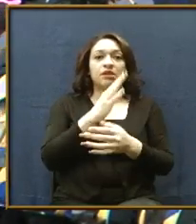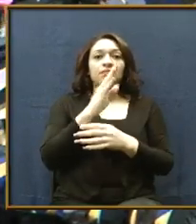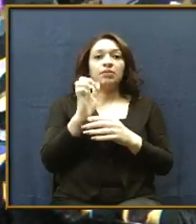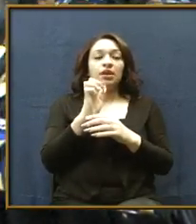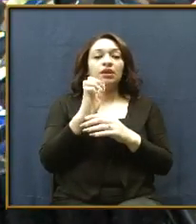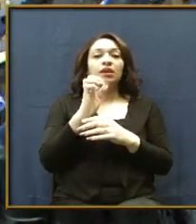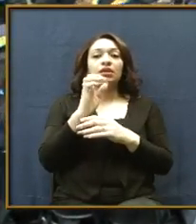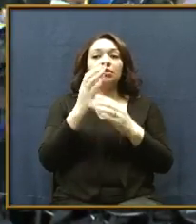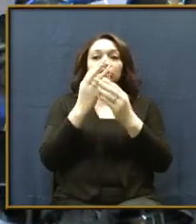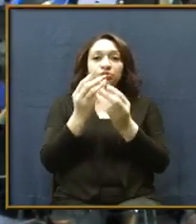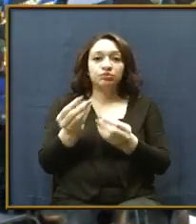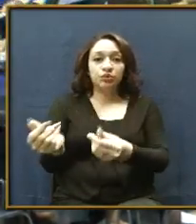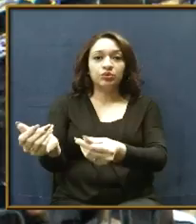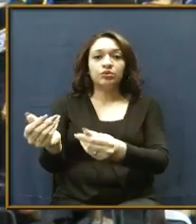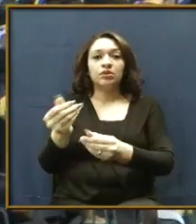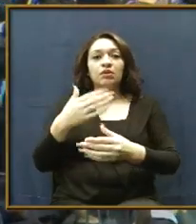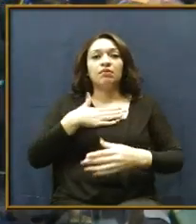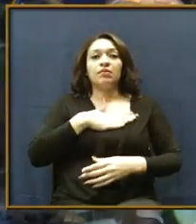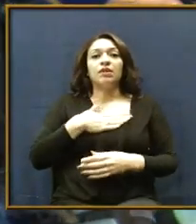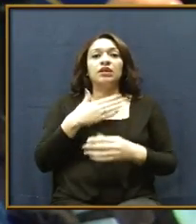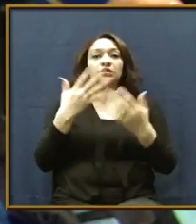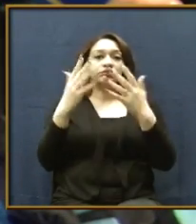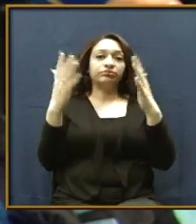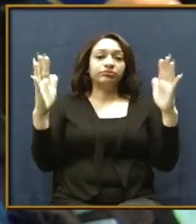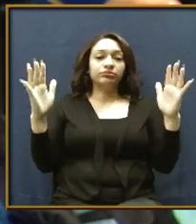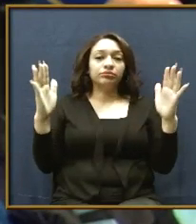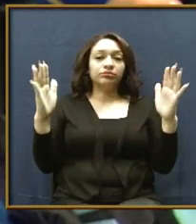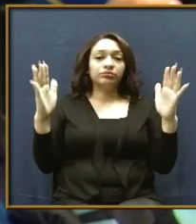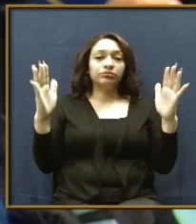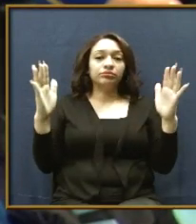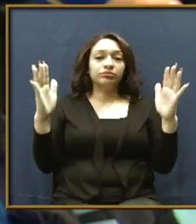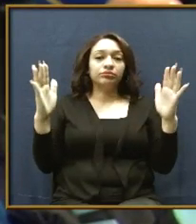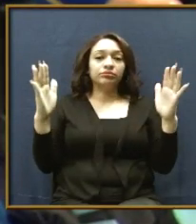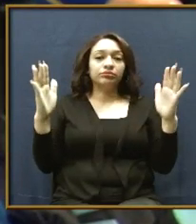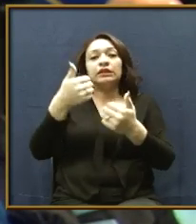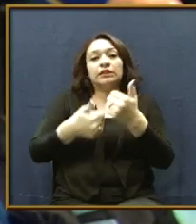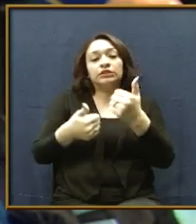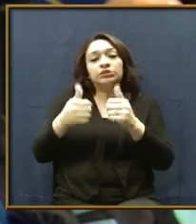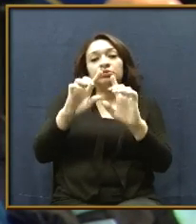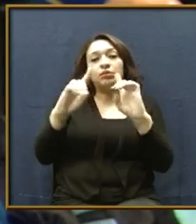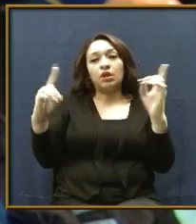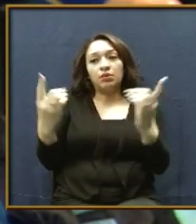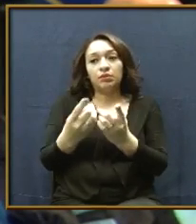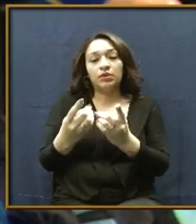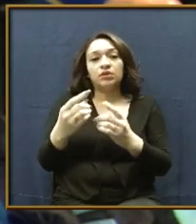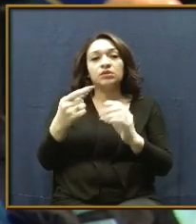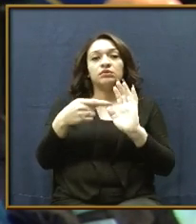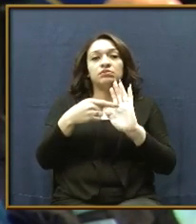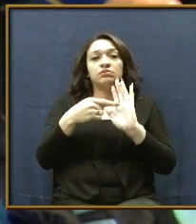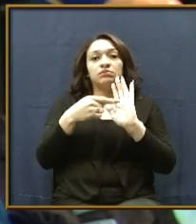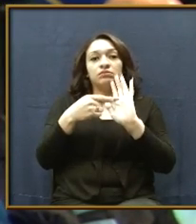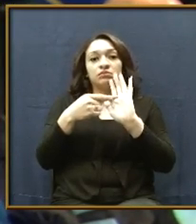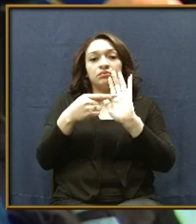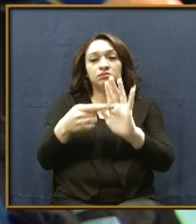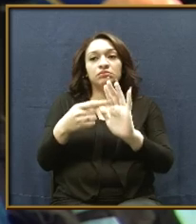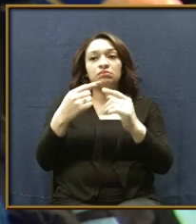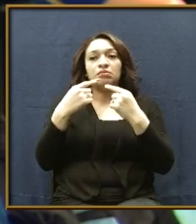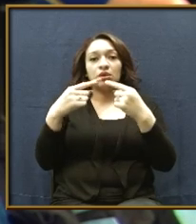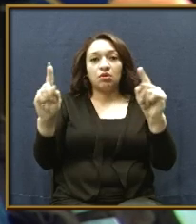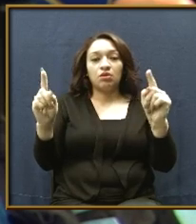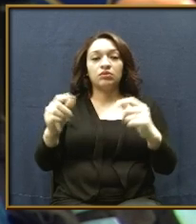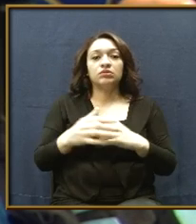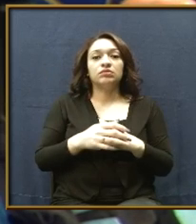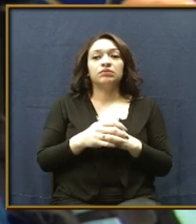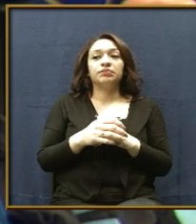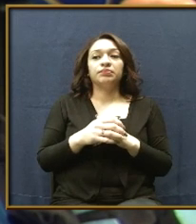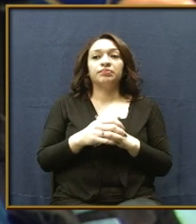until the last student from each department has been recognized. I'd like to call your attention to the fact that we have a professional